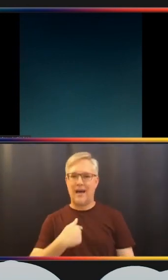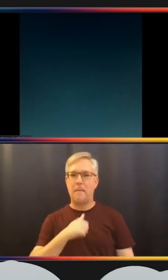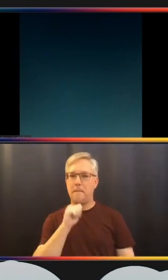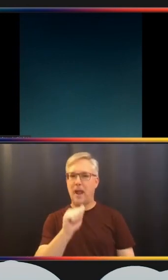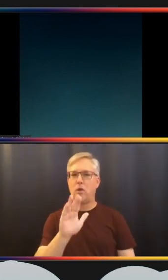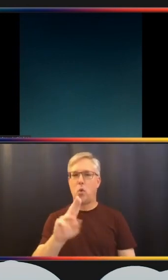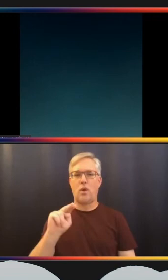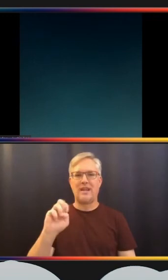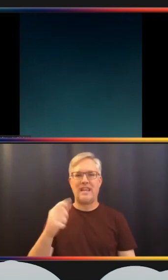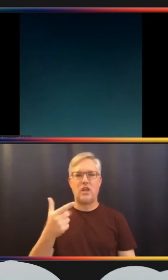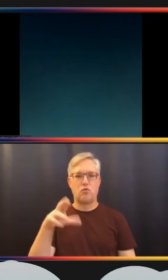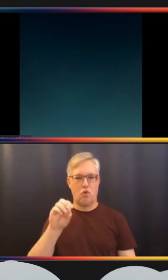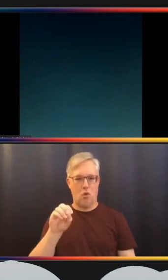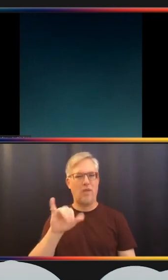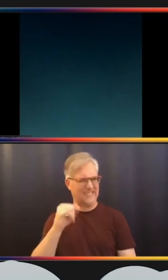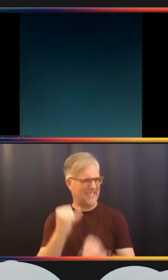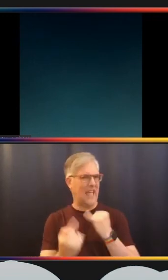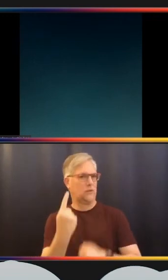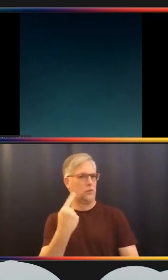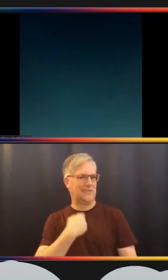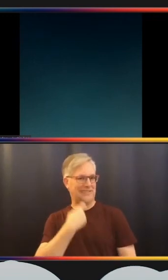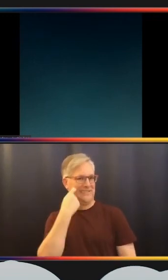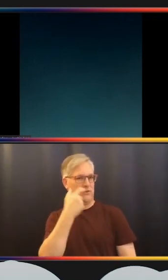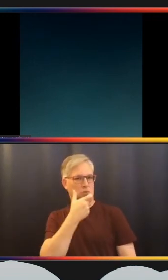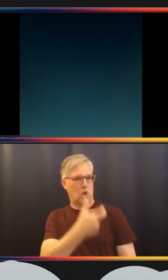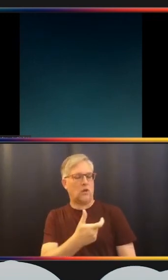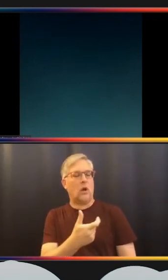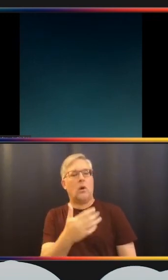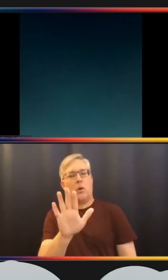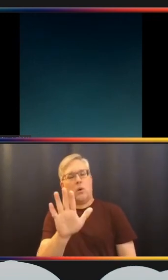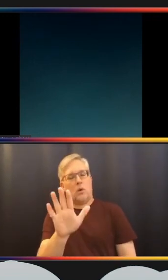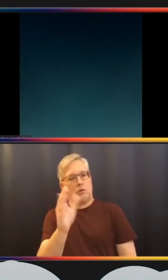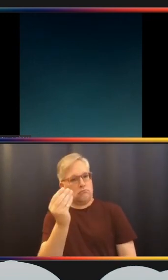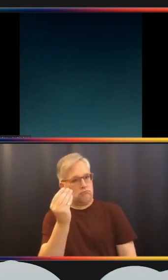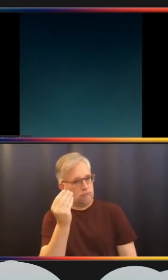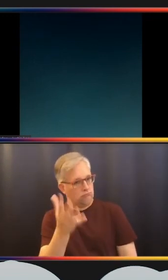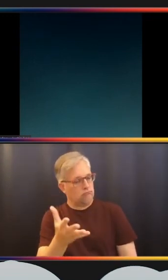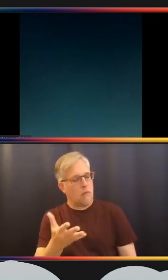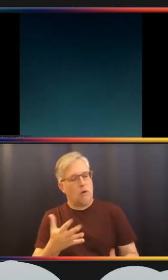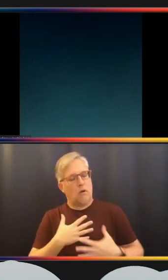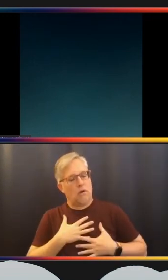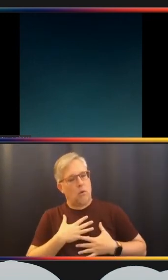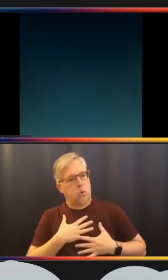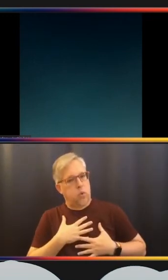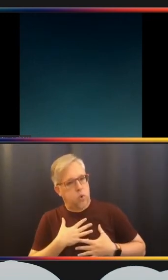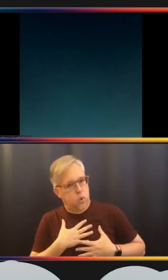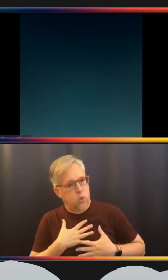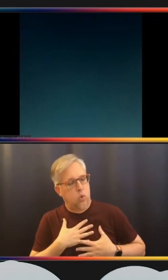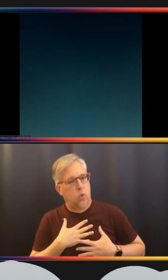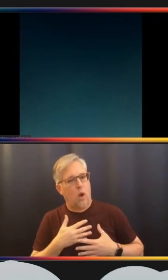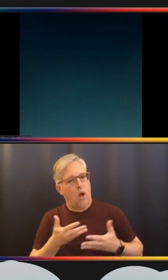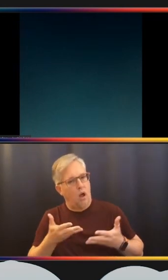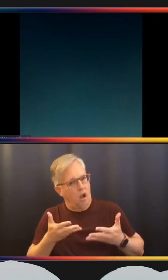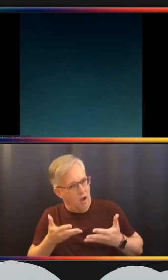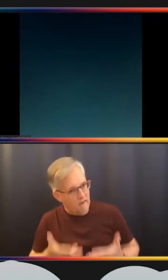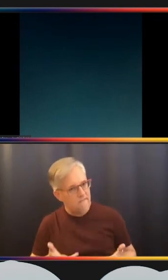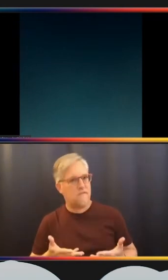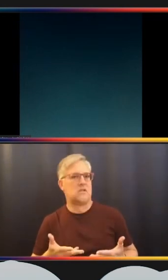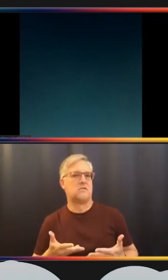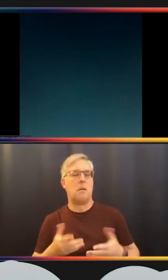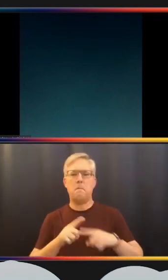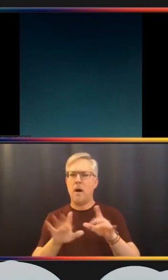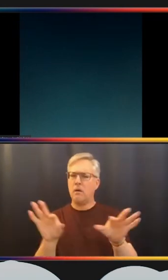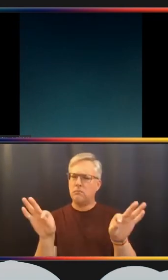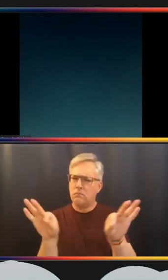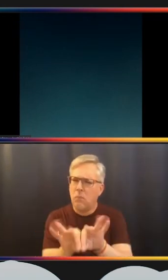is the last one I watched. Heavy. Real heavy, but I think it's necessary right now. It's